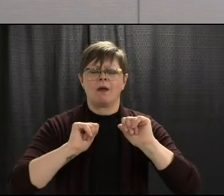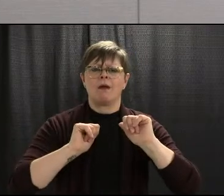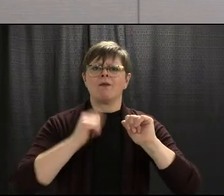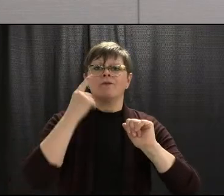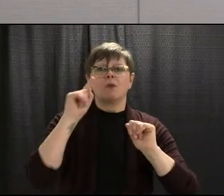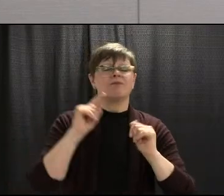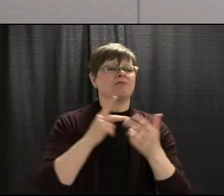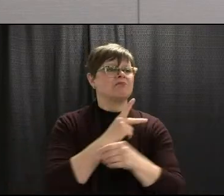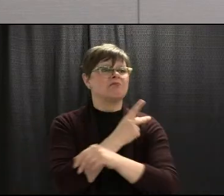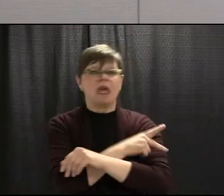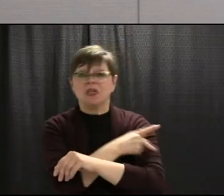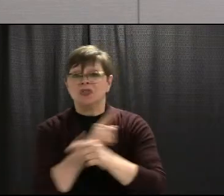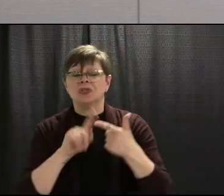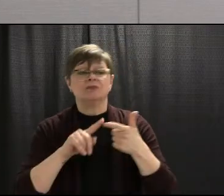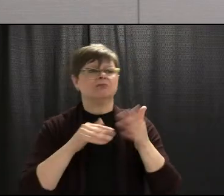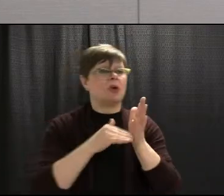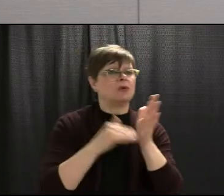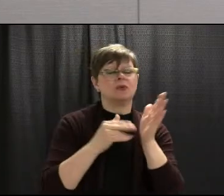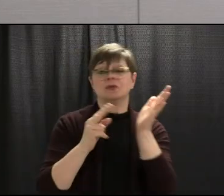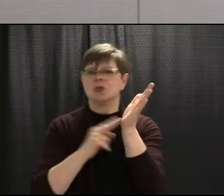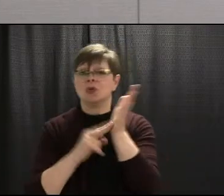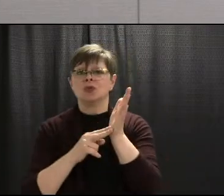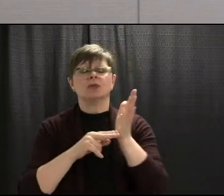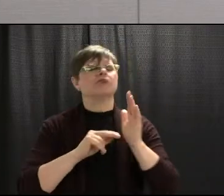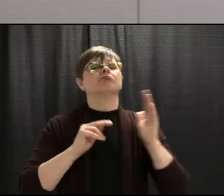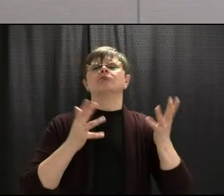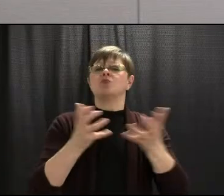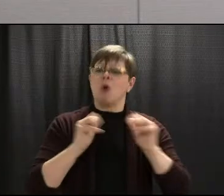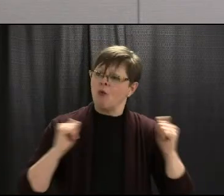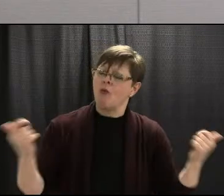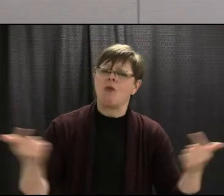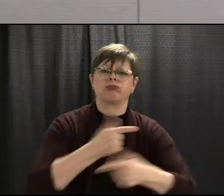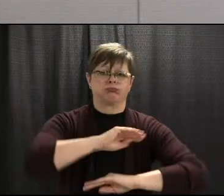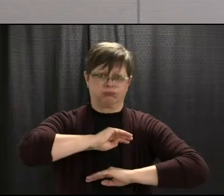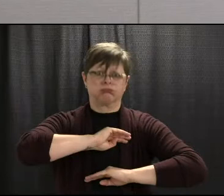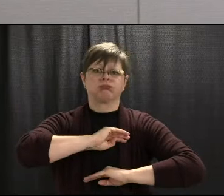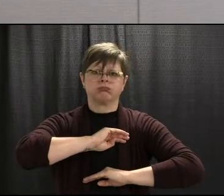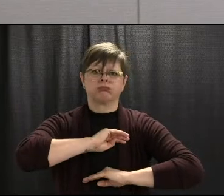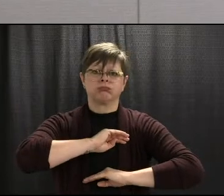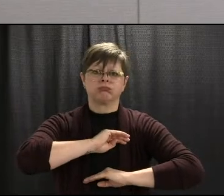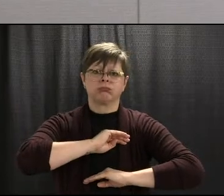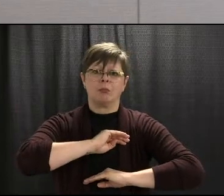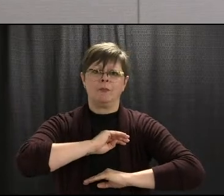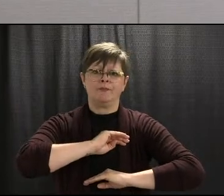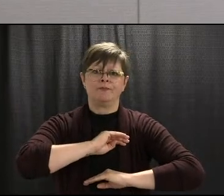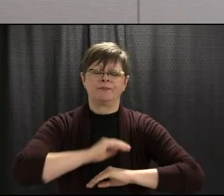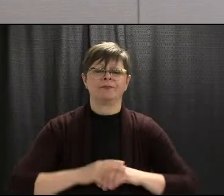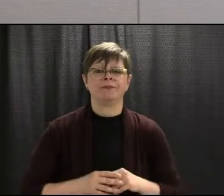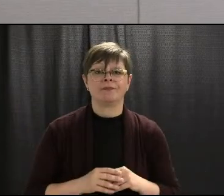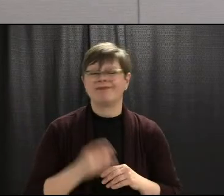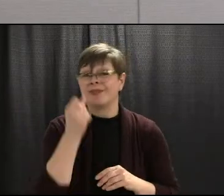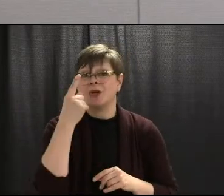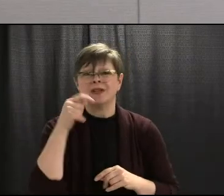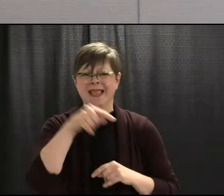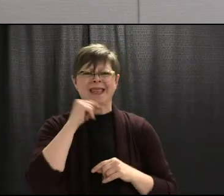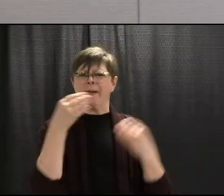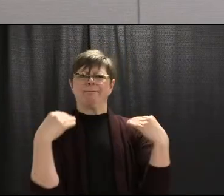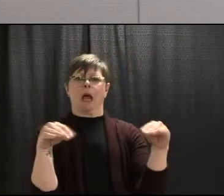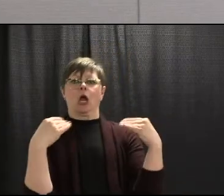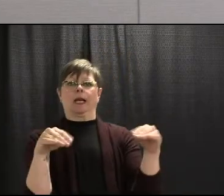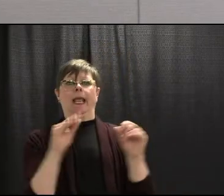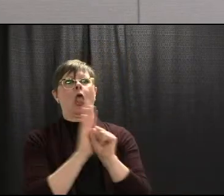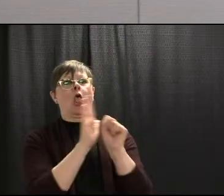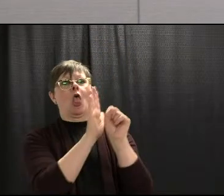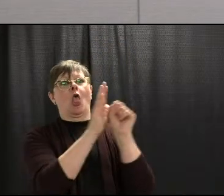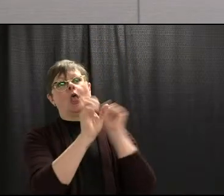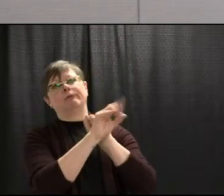alike during this time of change. So, I don't take this as a marketing exercise. I take it as